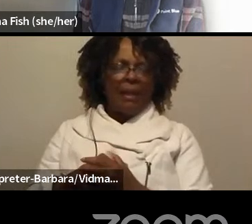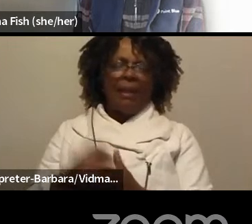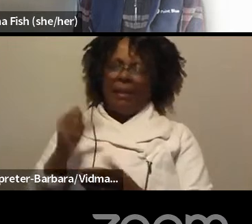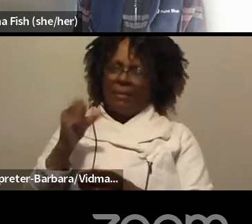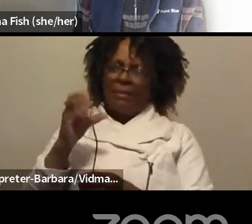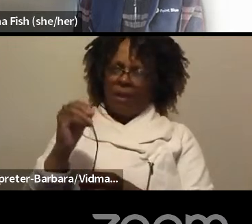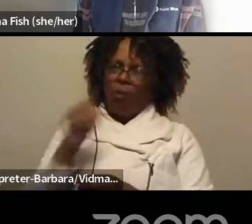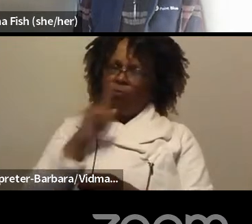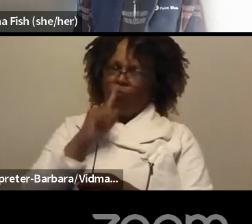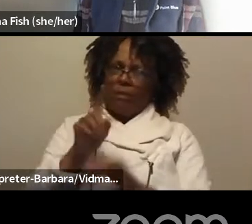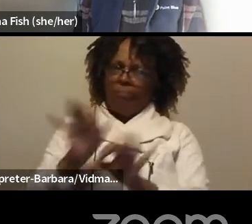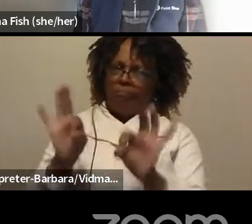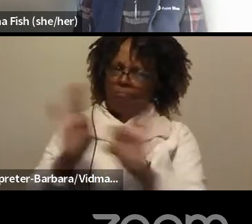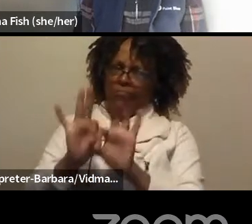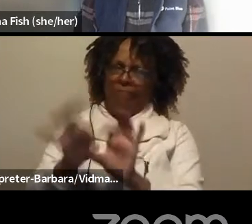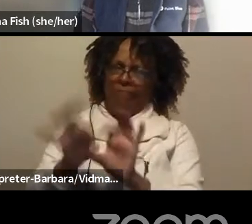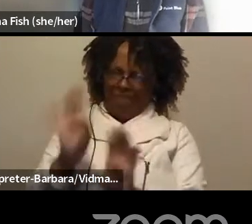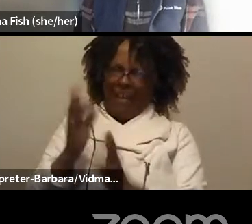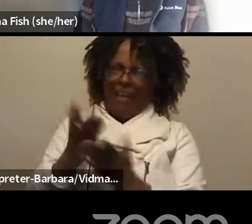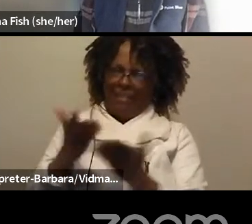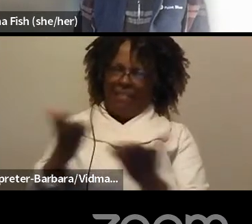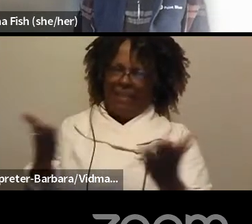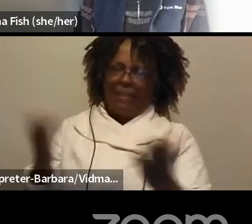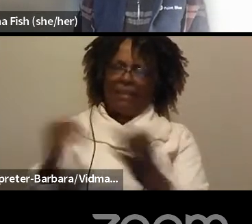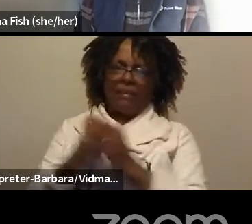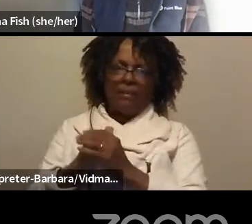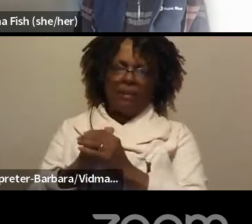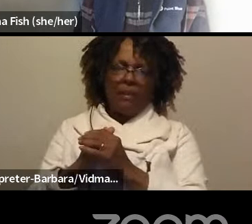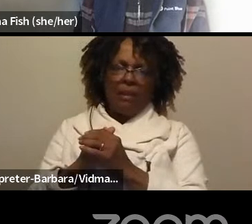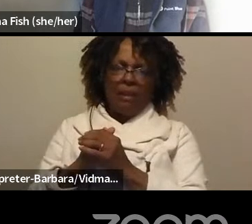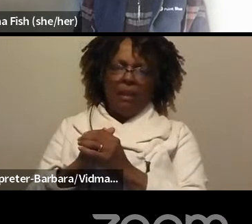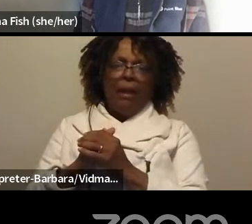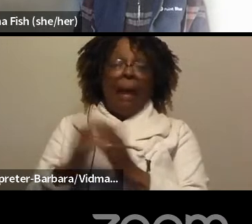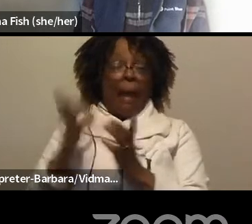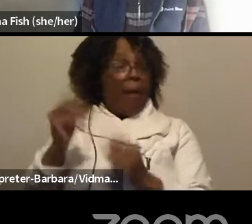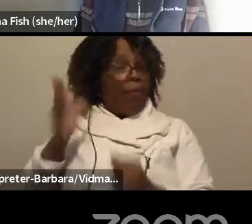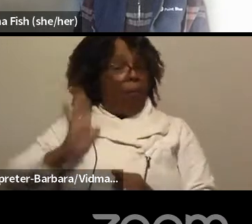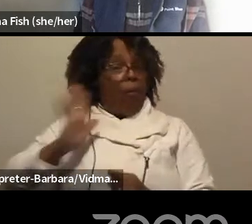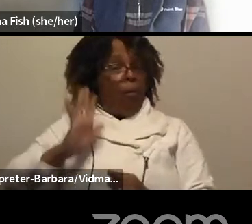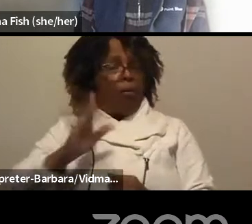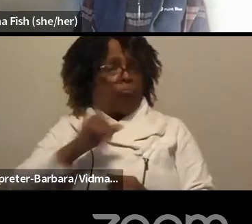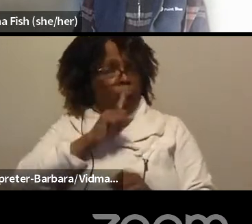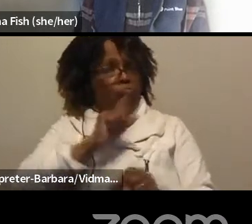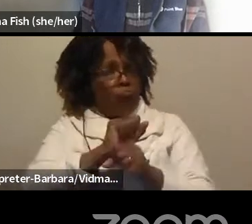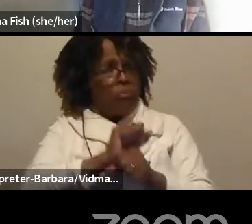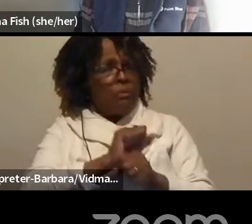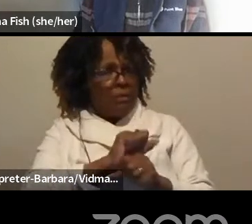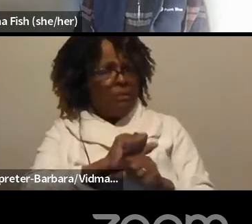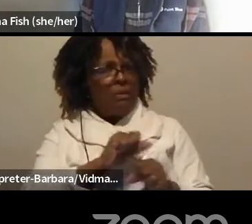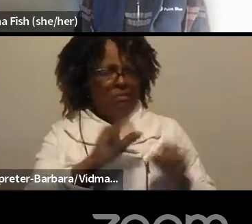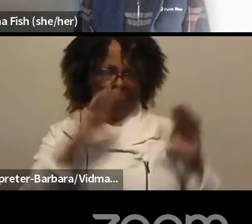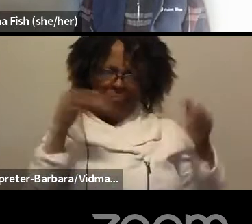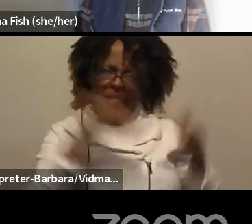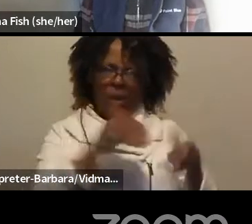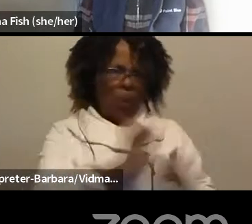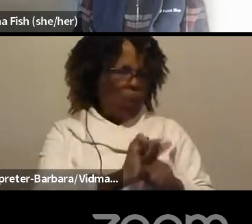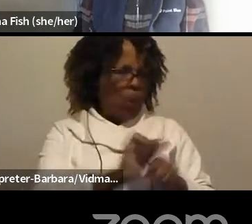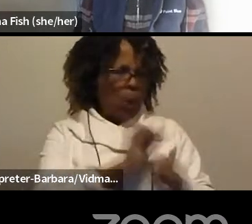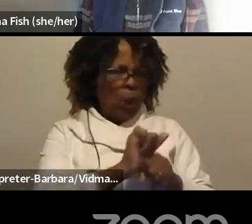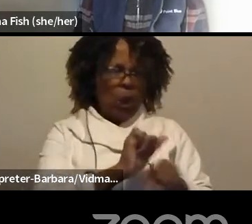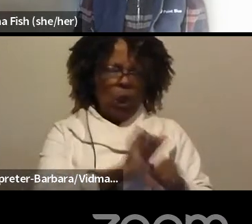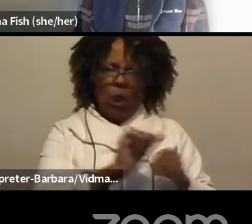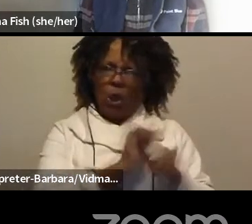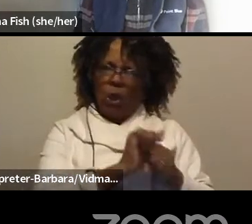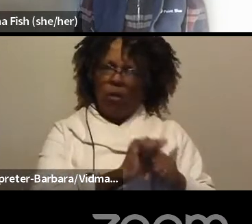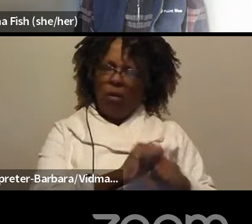Because I tried to do the whole, only do your work on campus, but that just didn't work out for me. And then I like